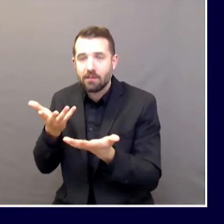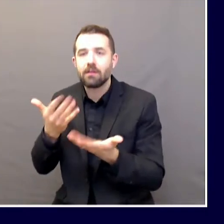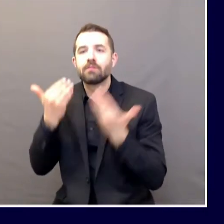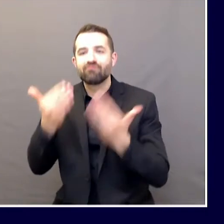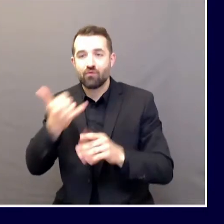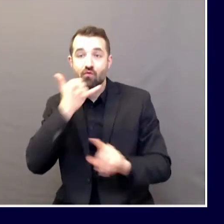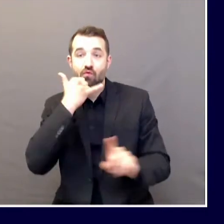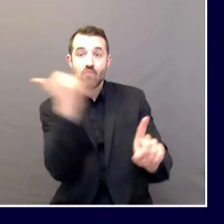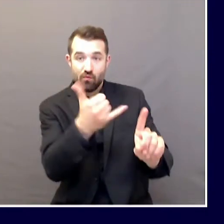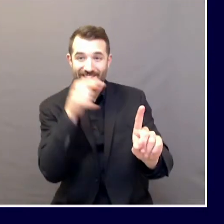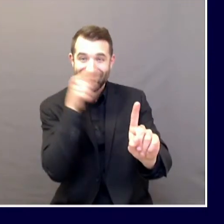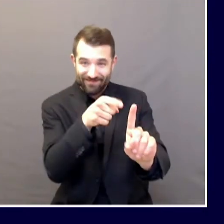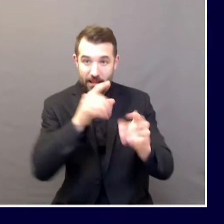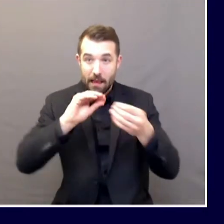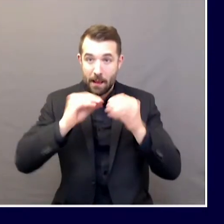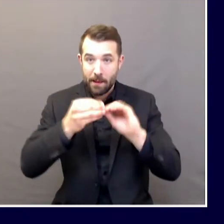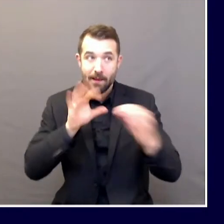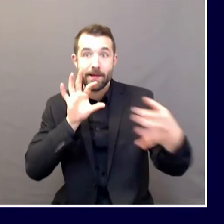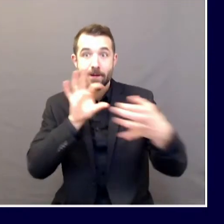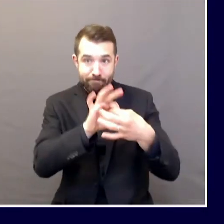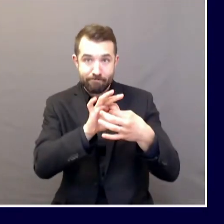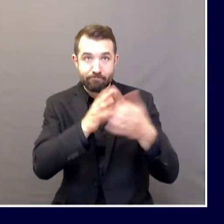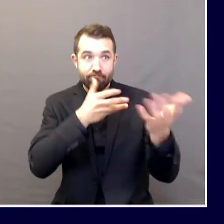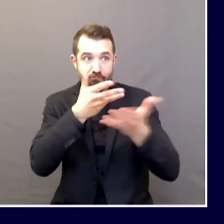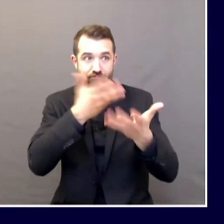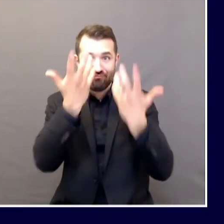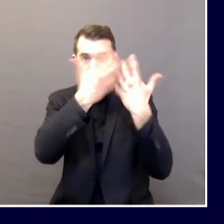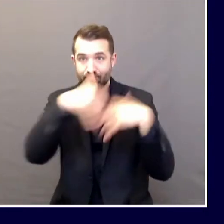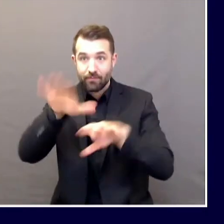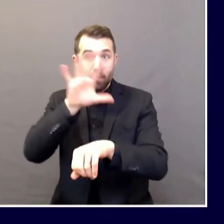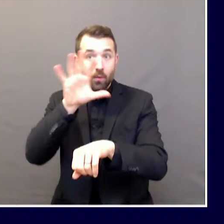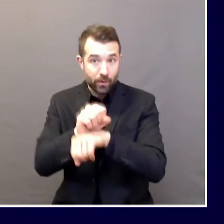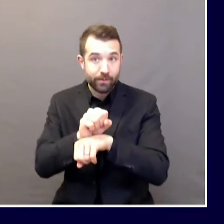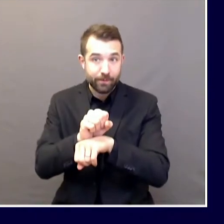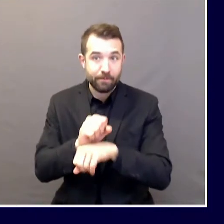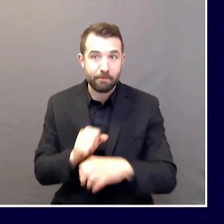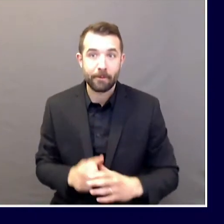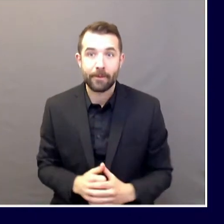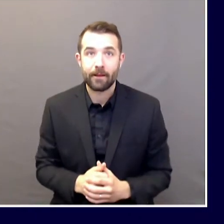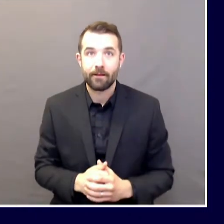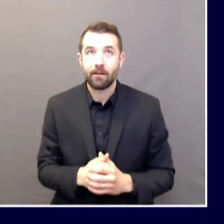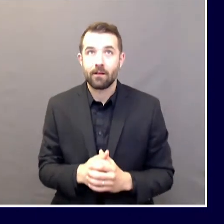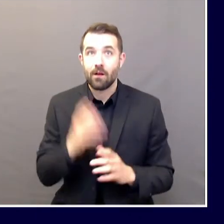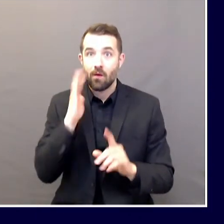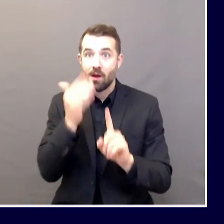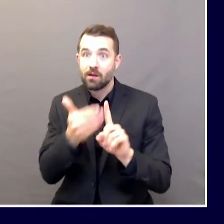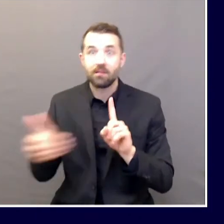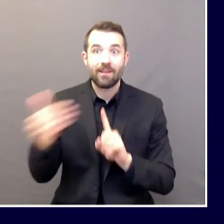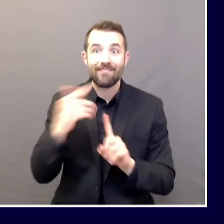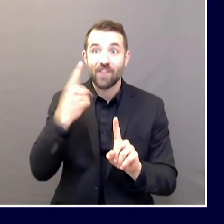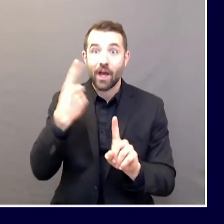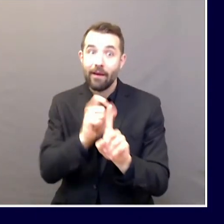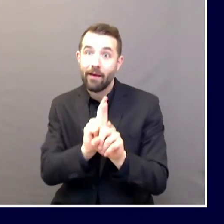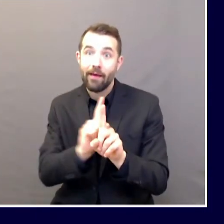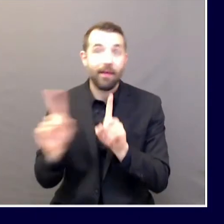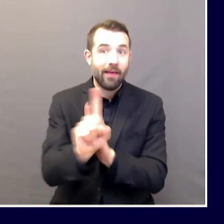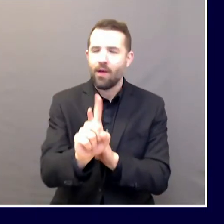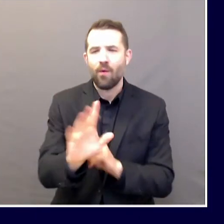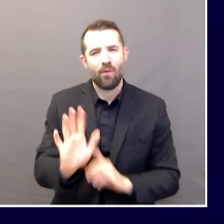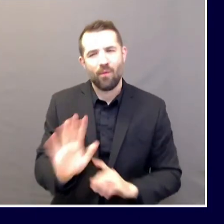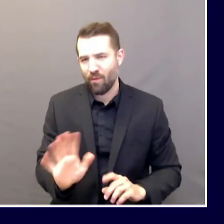an appointment. It is merely a tool to help you find or navigate the websites where you can schedule an